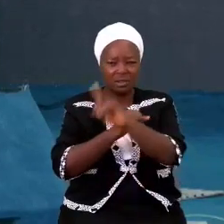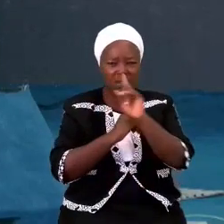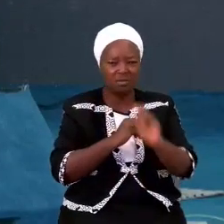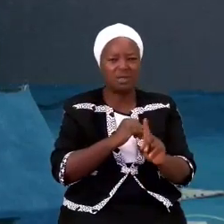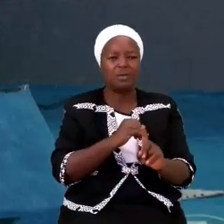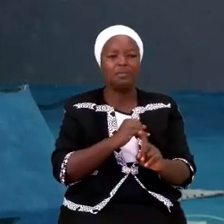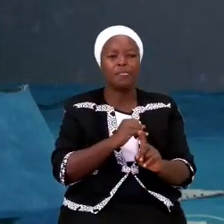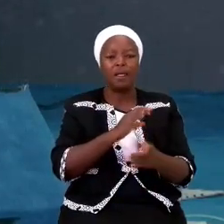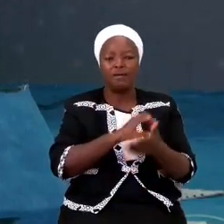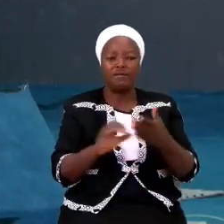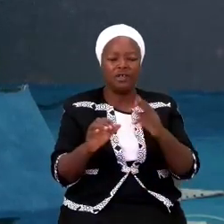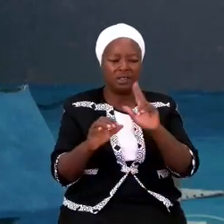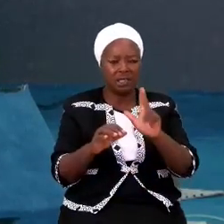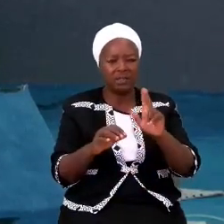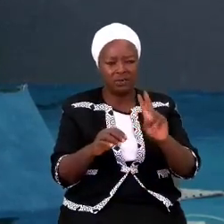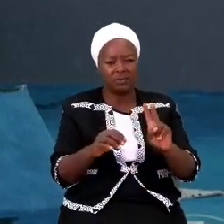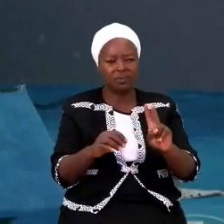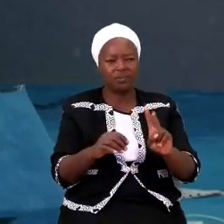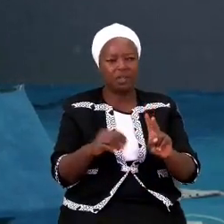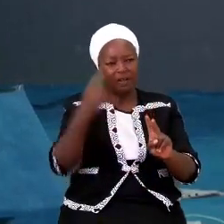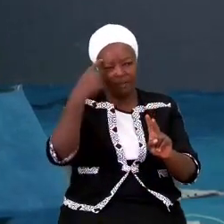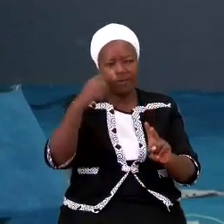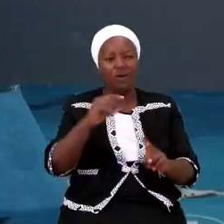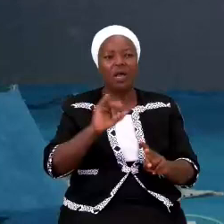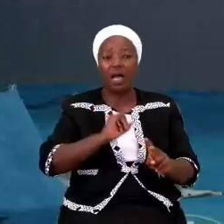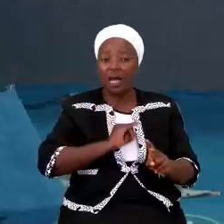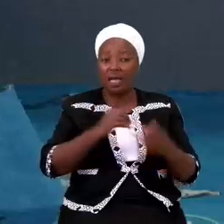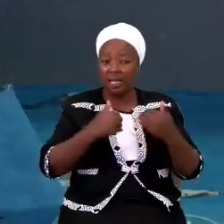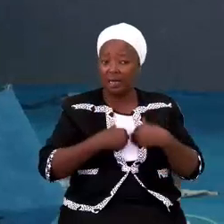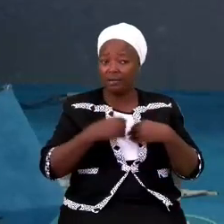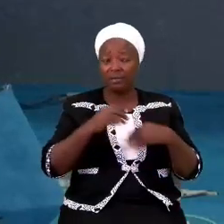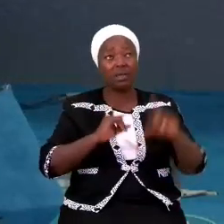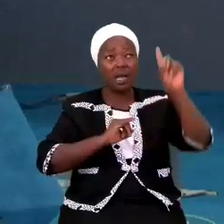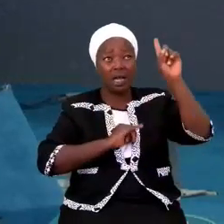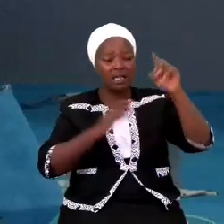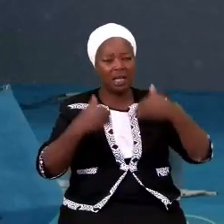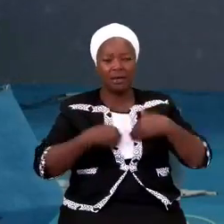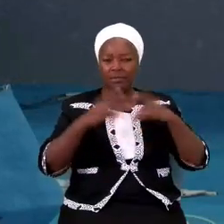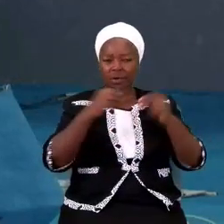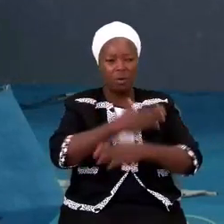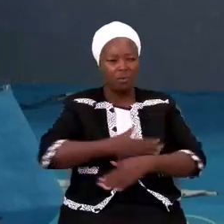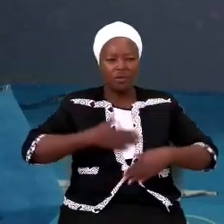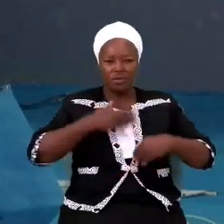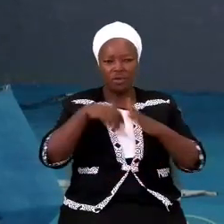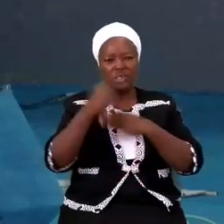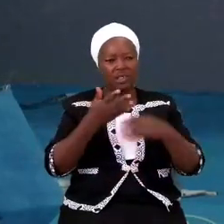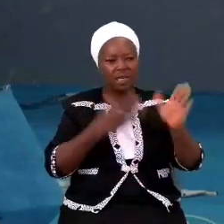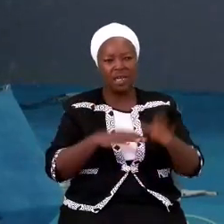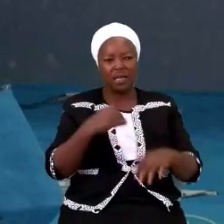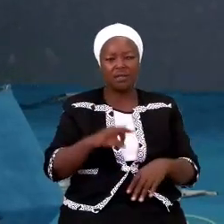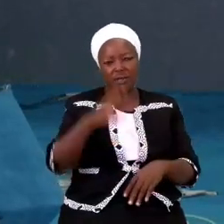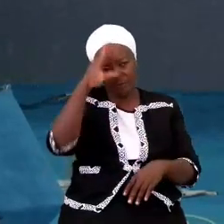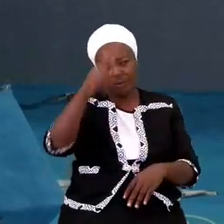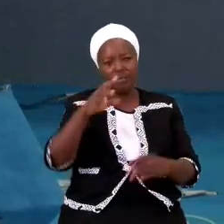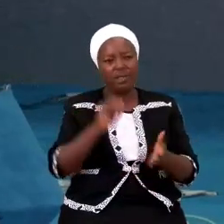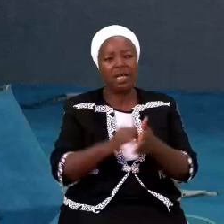in the death of him that dieth, says the Lord God. Wherefore, turn